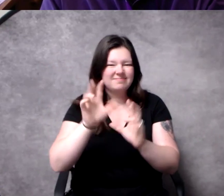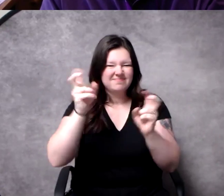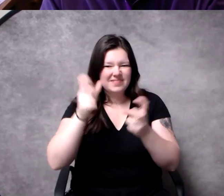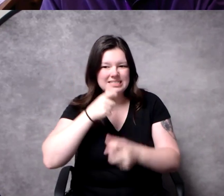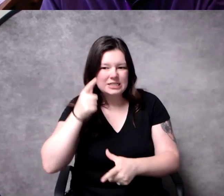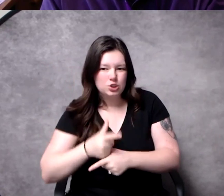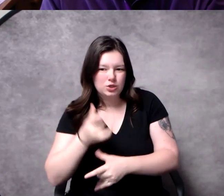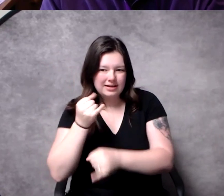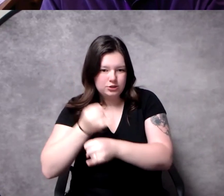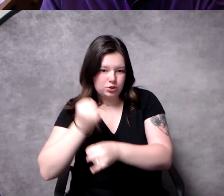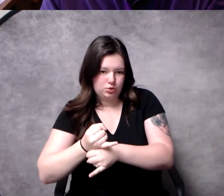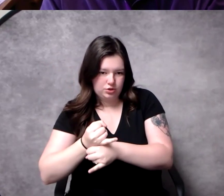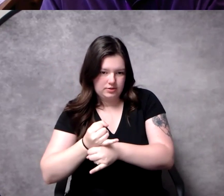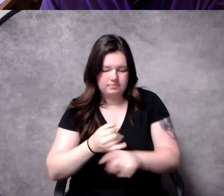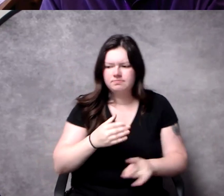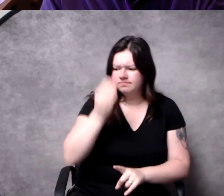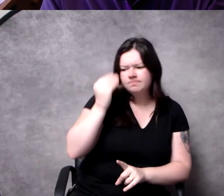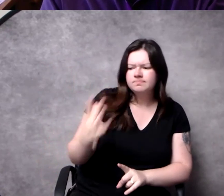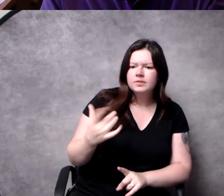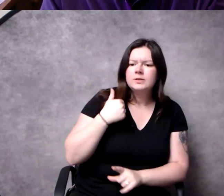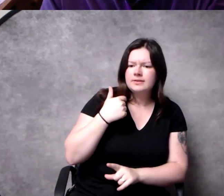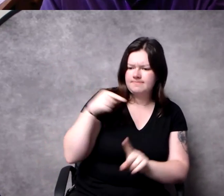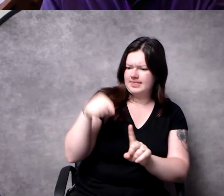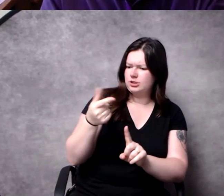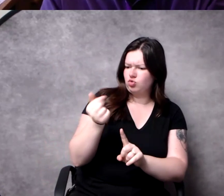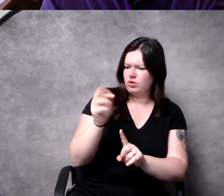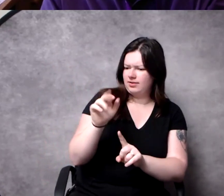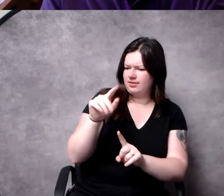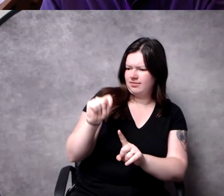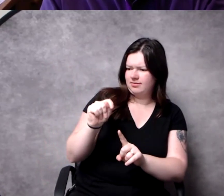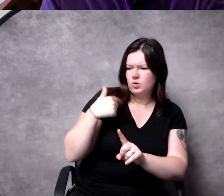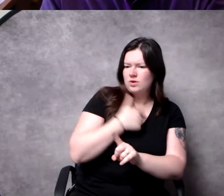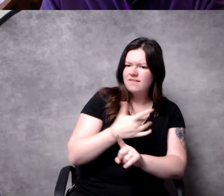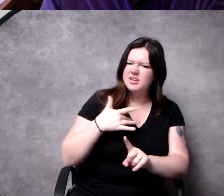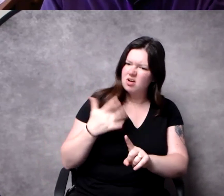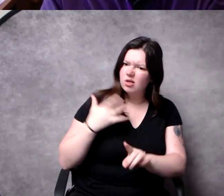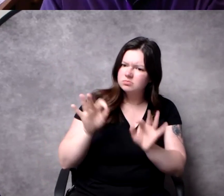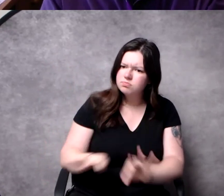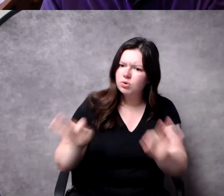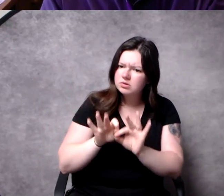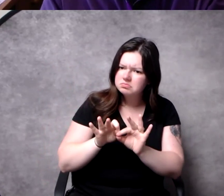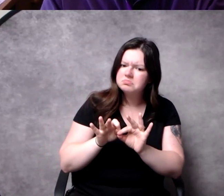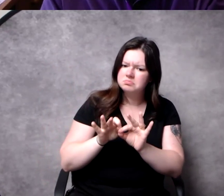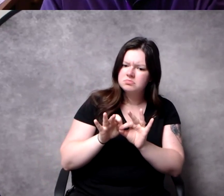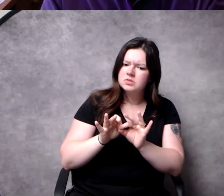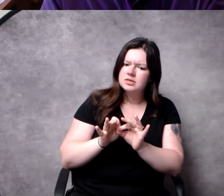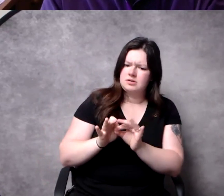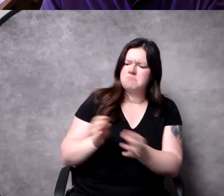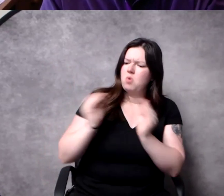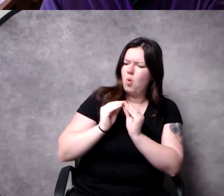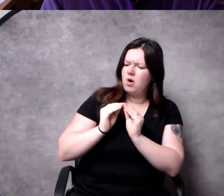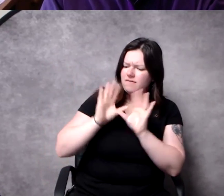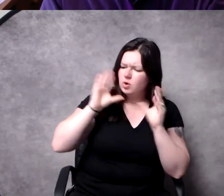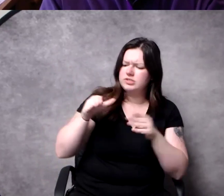grant that we feel is meritorious and we want to consider for funding. It's in your area. Would you want to consider funding